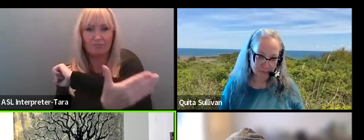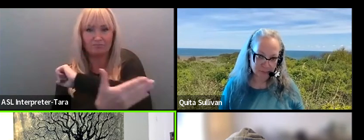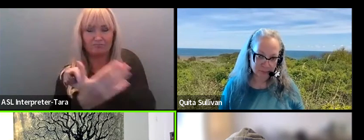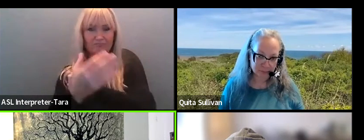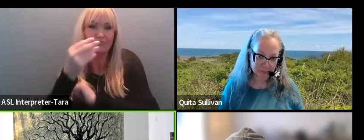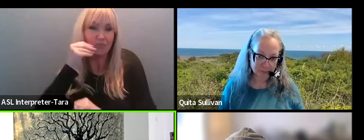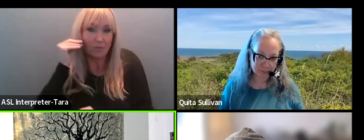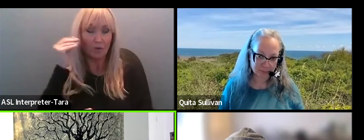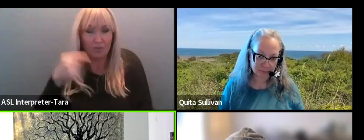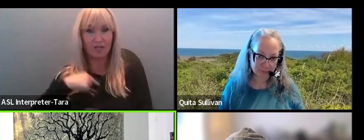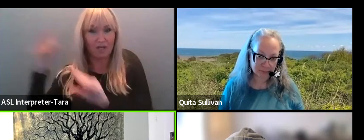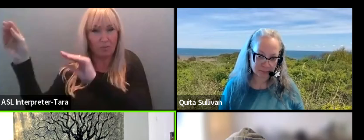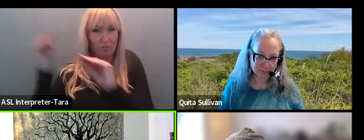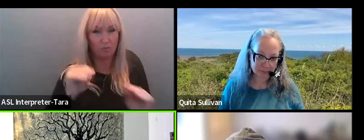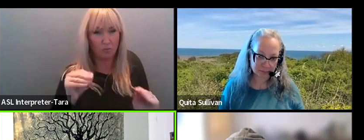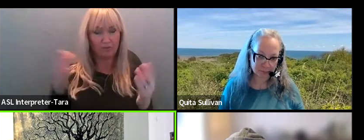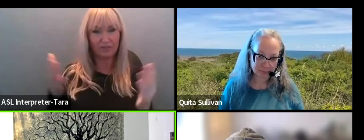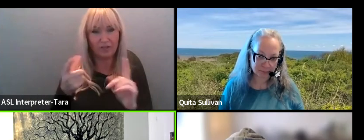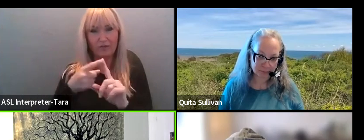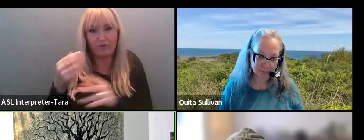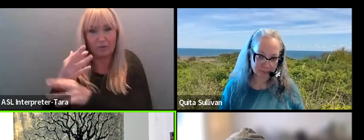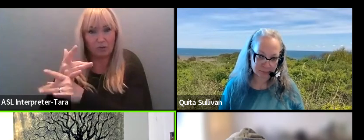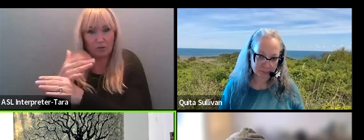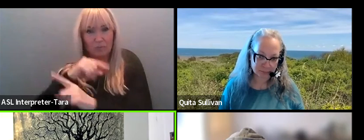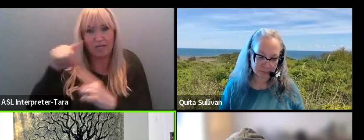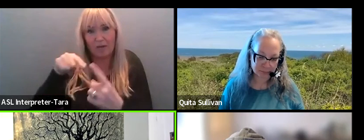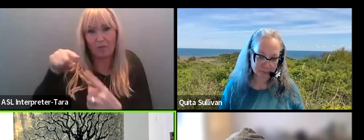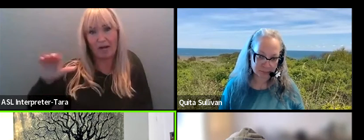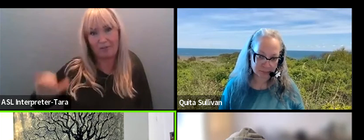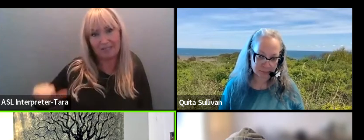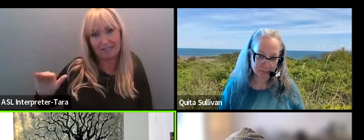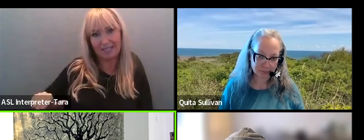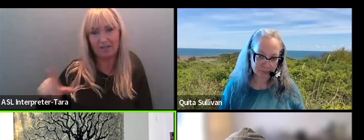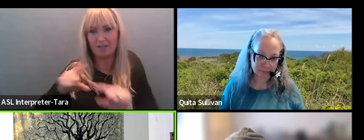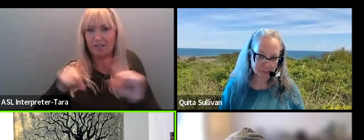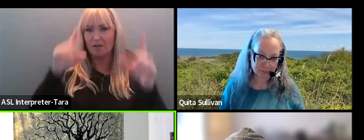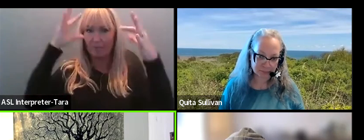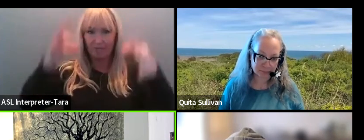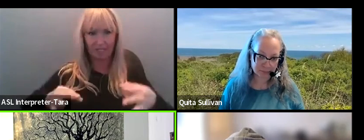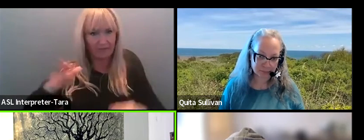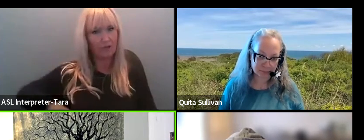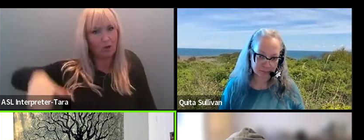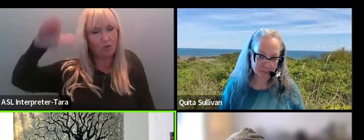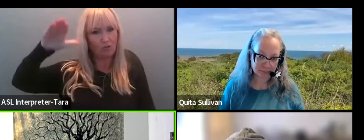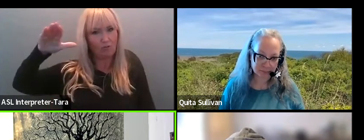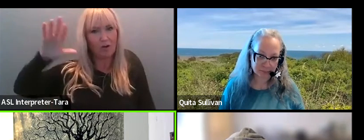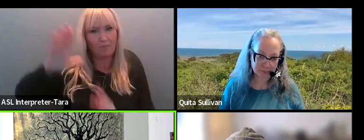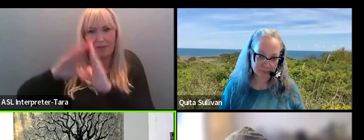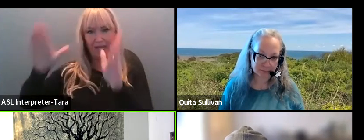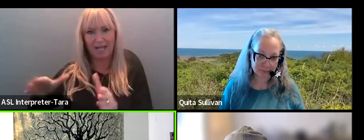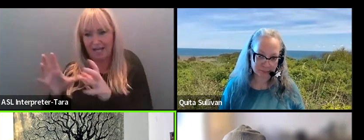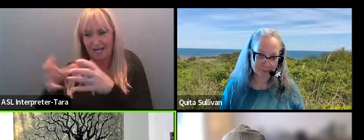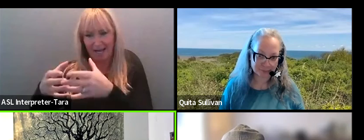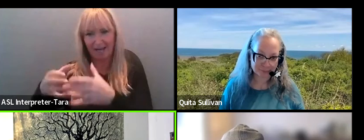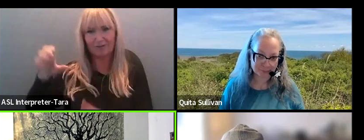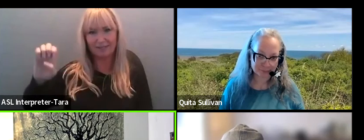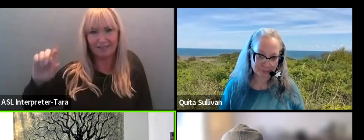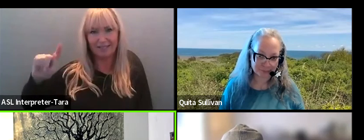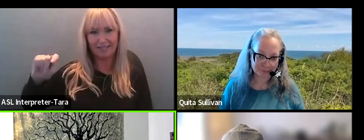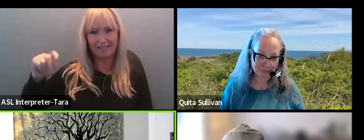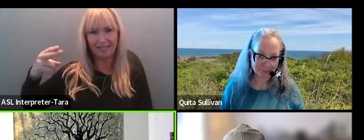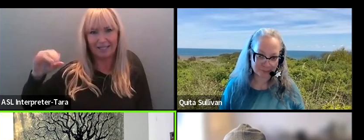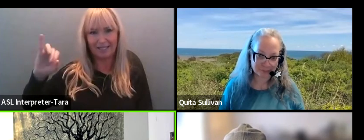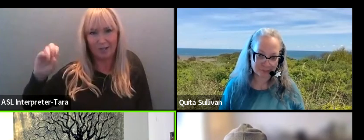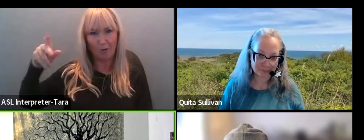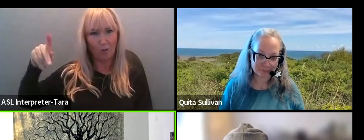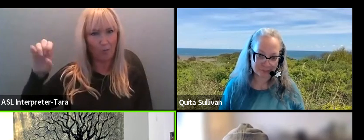young from Germany, but I definitely grew up in an Ethiopian household. That was not a secret to